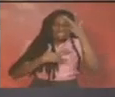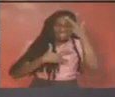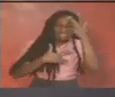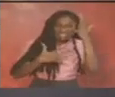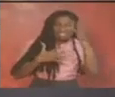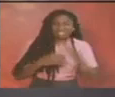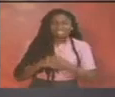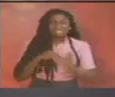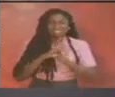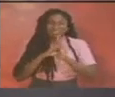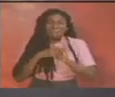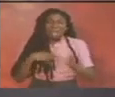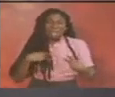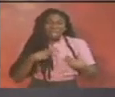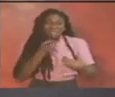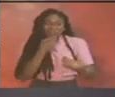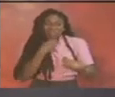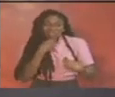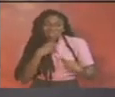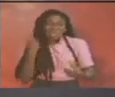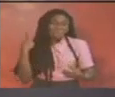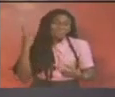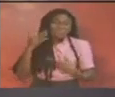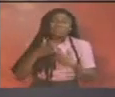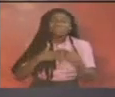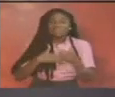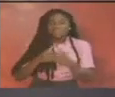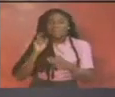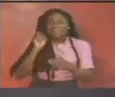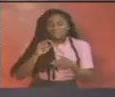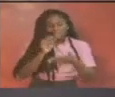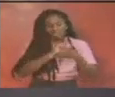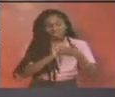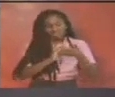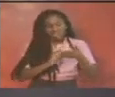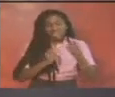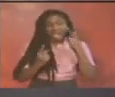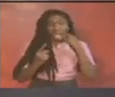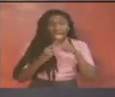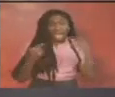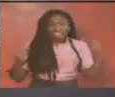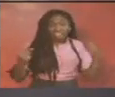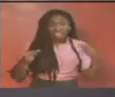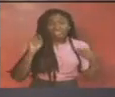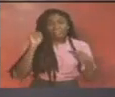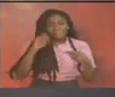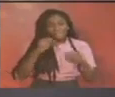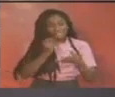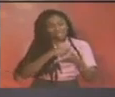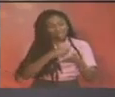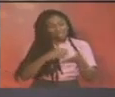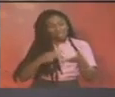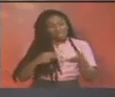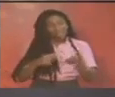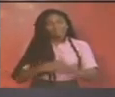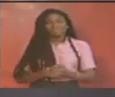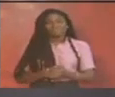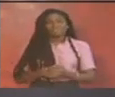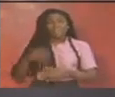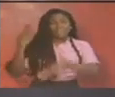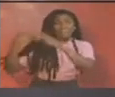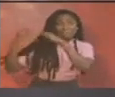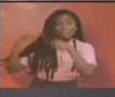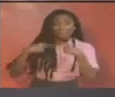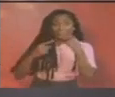any comorbidities in the past, as well as any allergies that we have, and allergic reaction to any